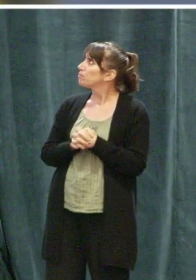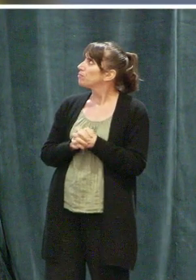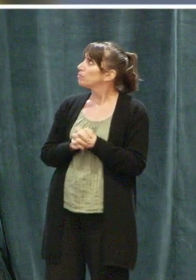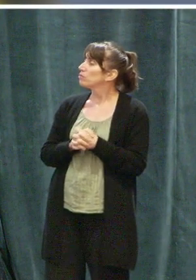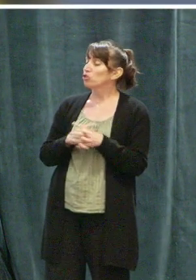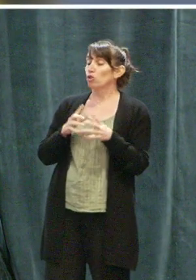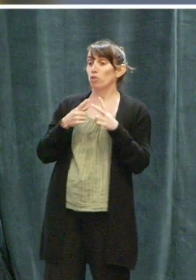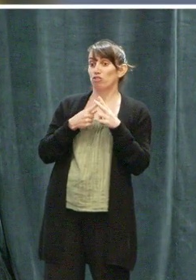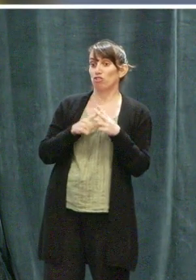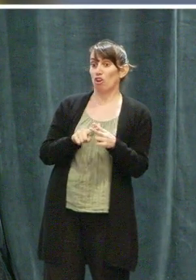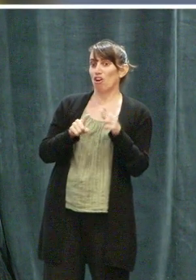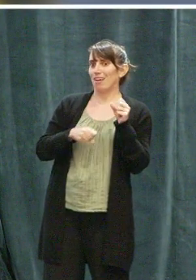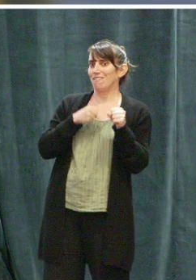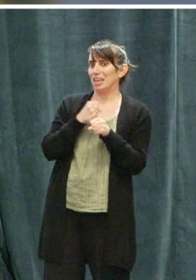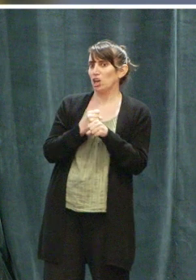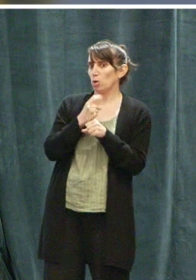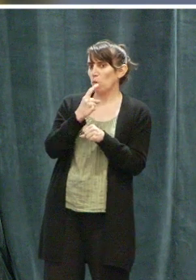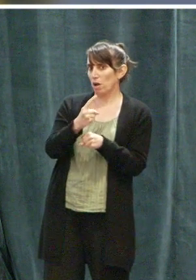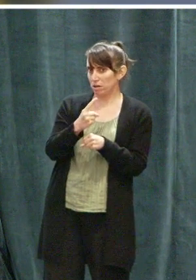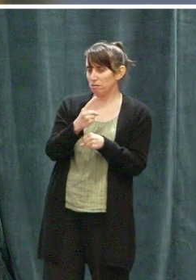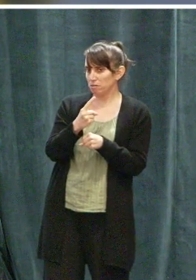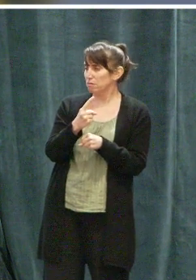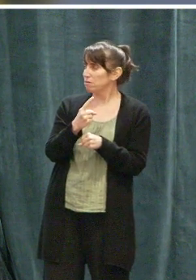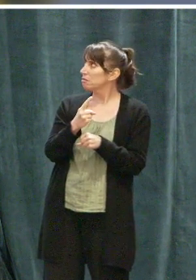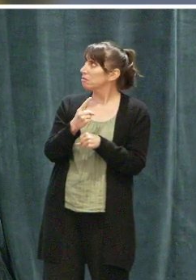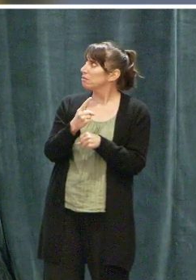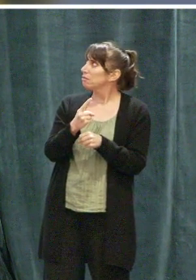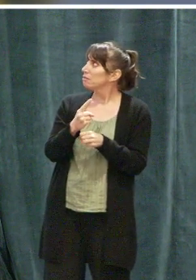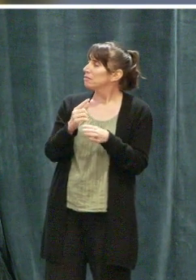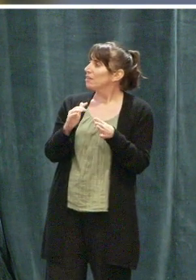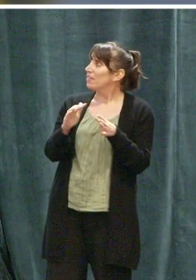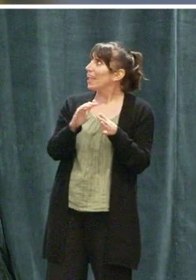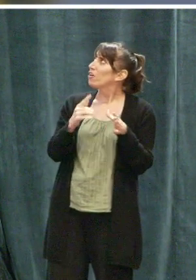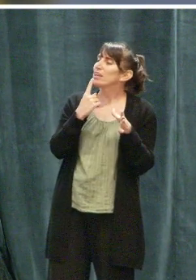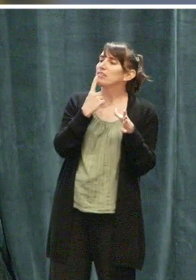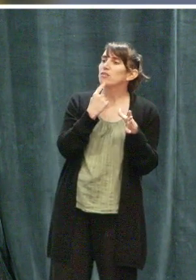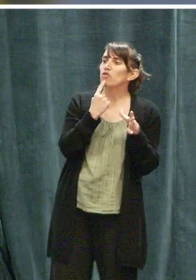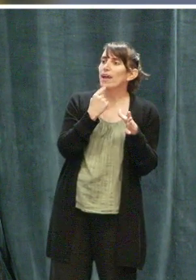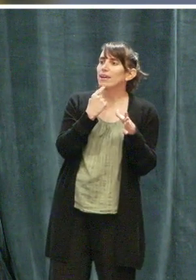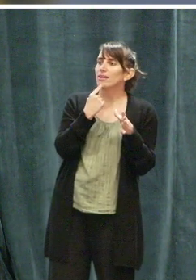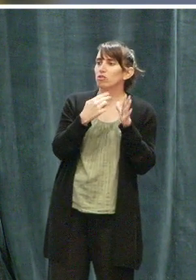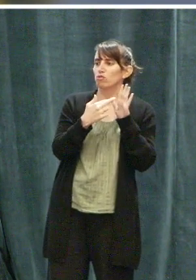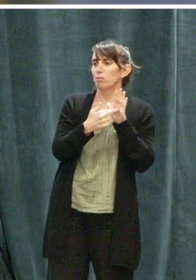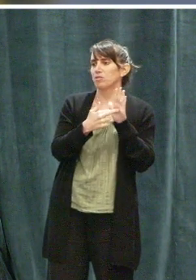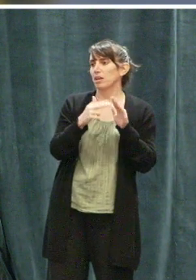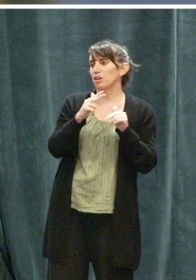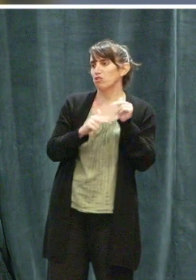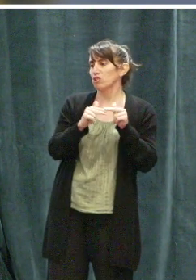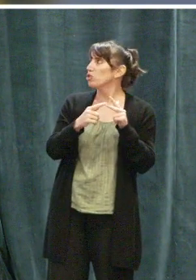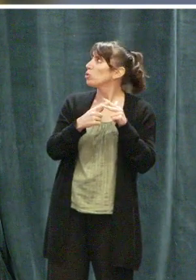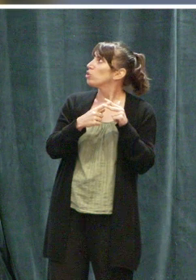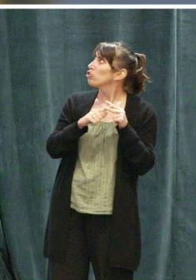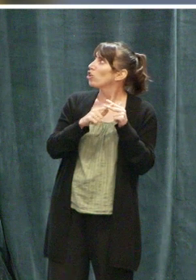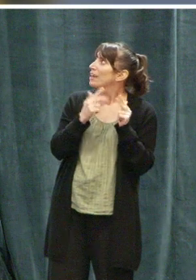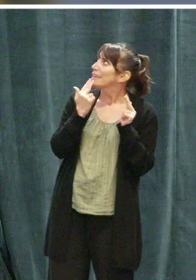of year 1 of construction, we're going to have the areas in red represent construction. So we're starting at a